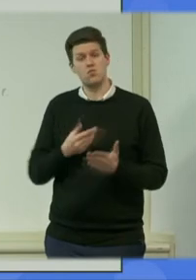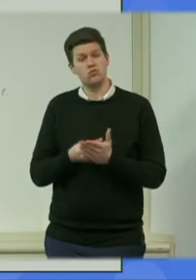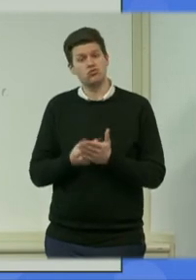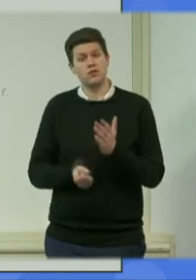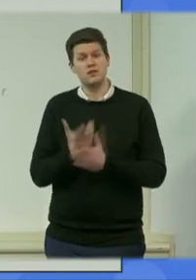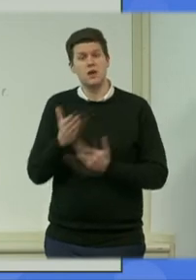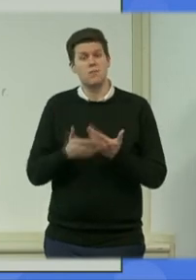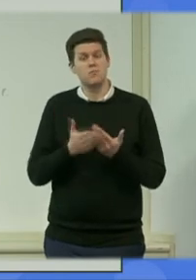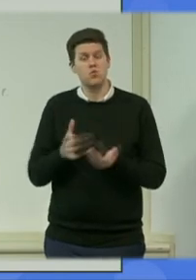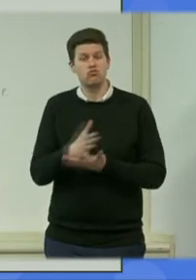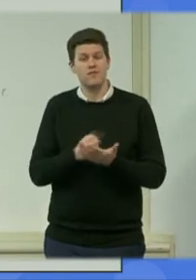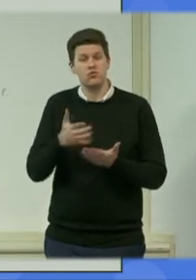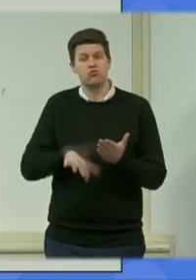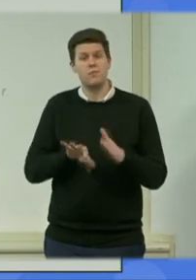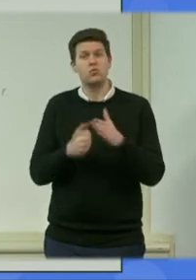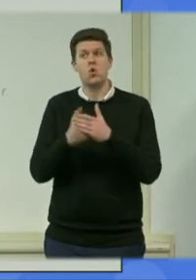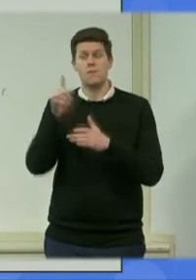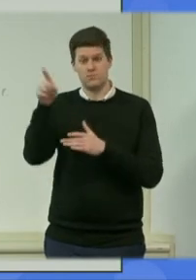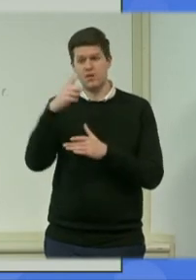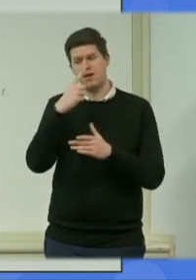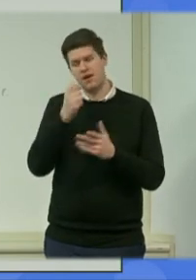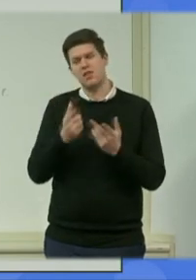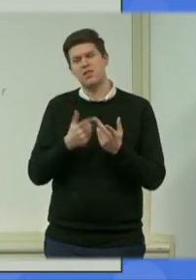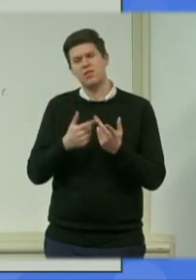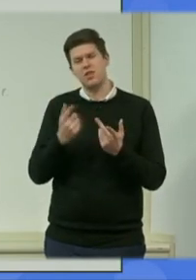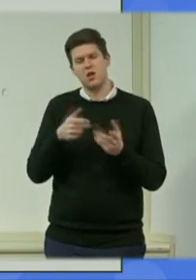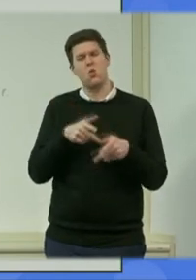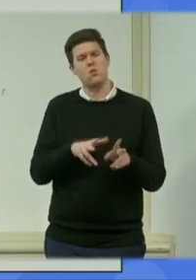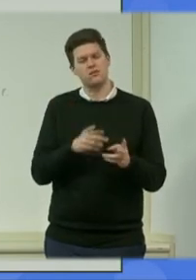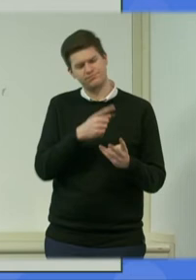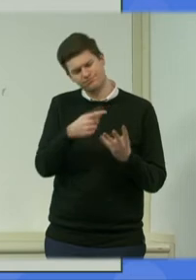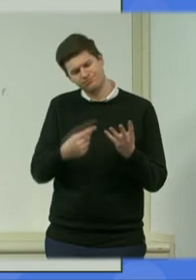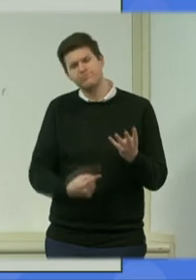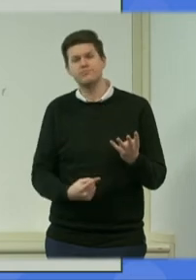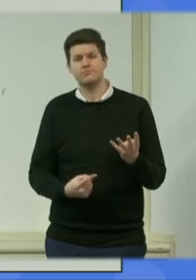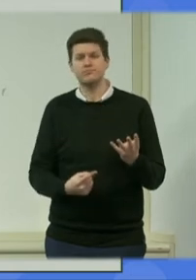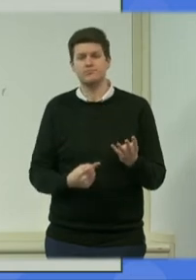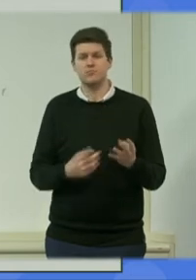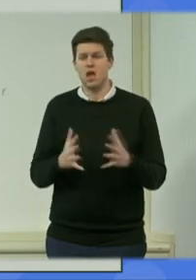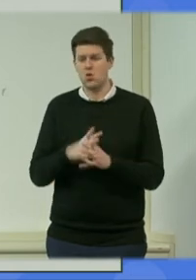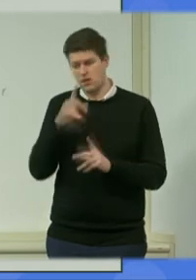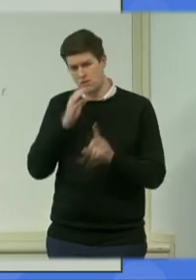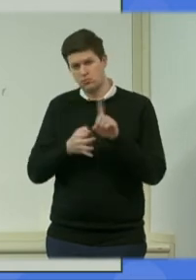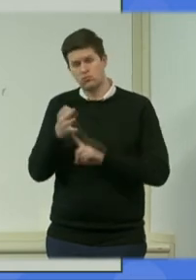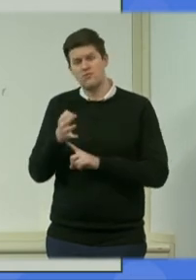top, there are other ways of doing it rather than just income tax. You can think of other bits of the tax system we could improve. So taxes on property, taxes on